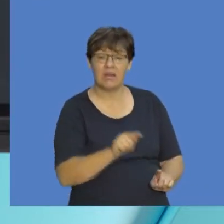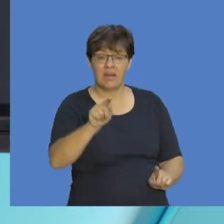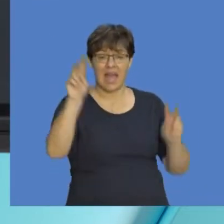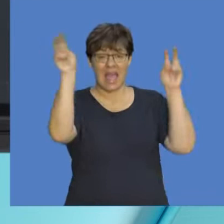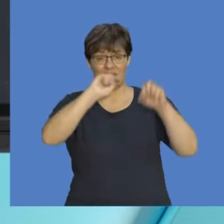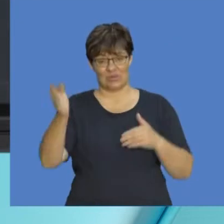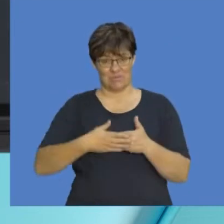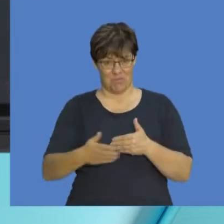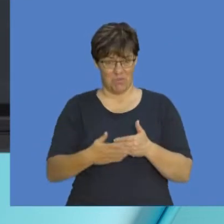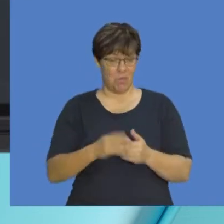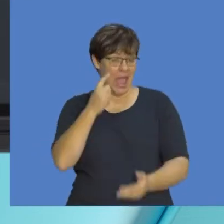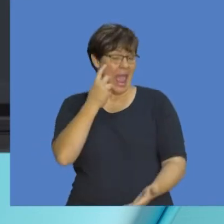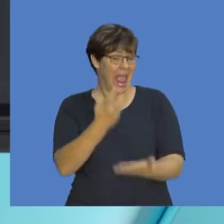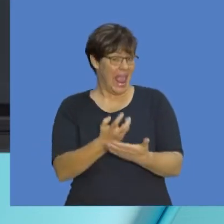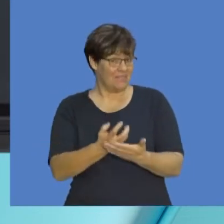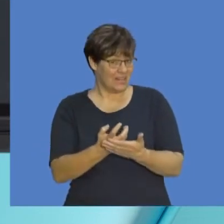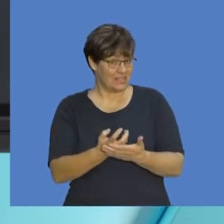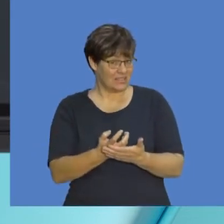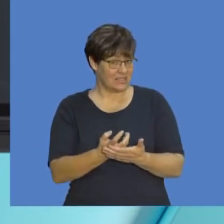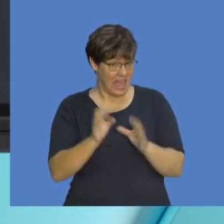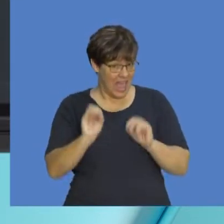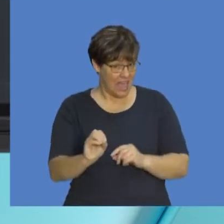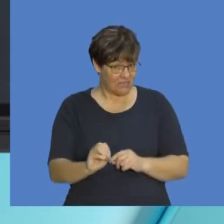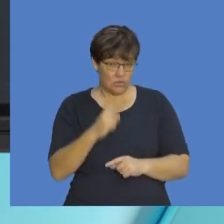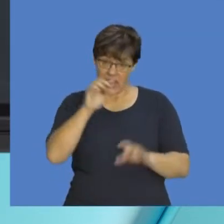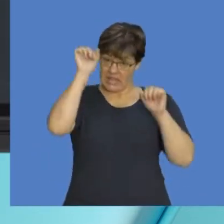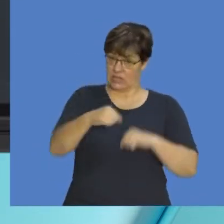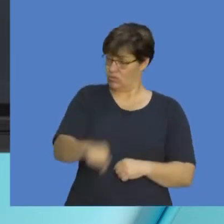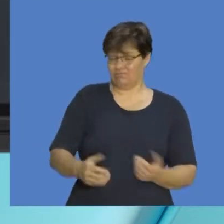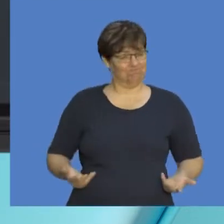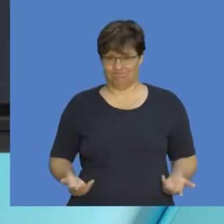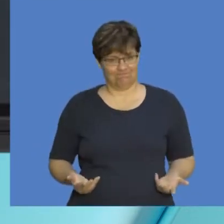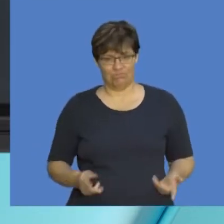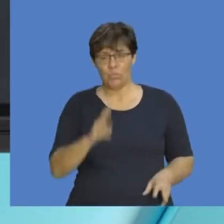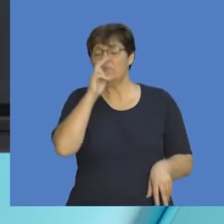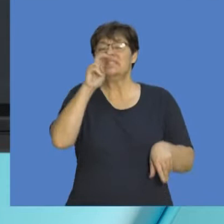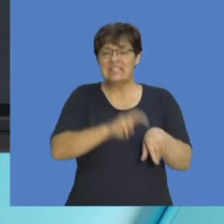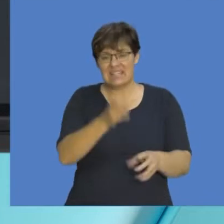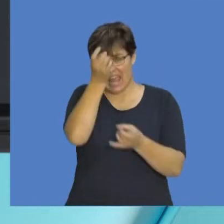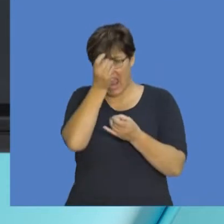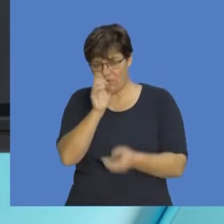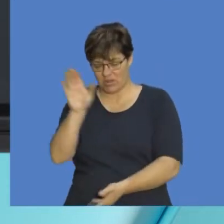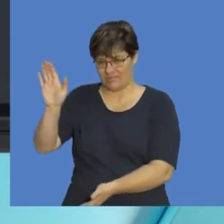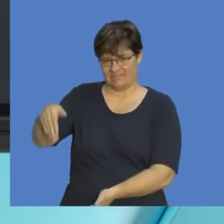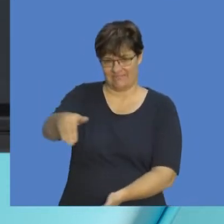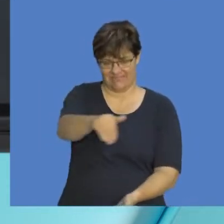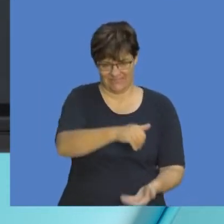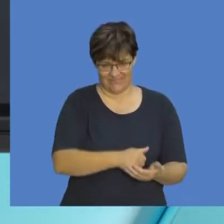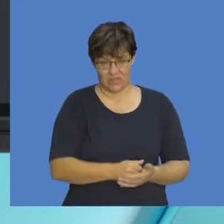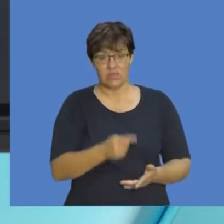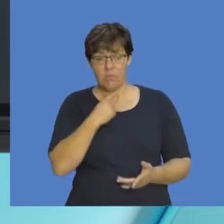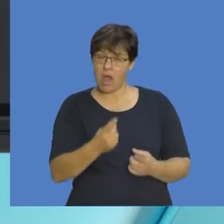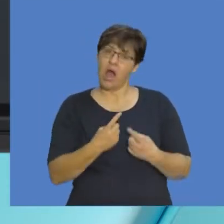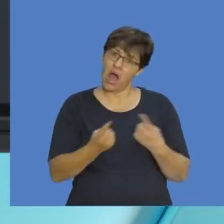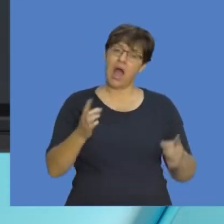have sufficient evidence to conclude that. We need data to arrive at some conclusions. So for me to make